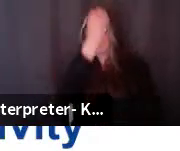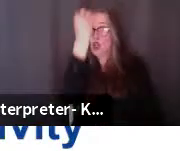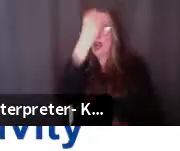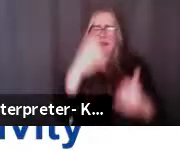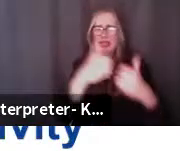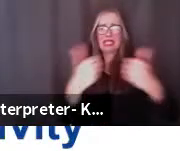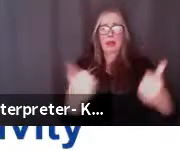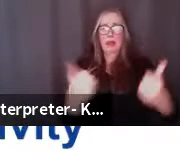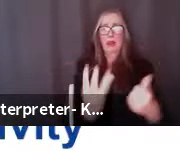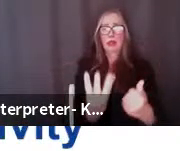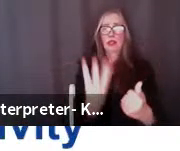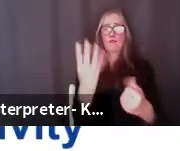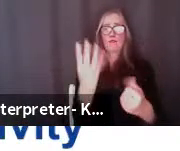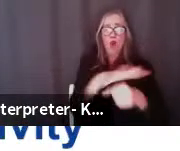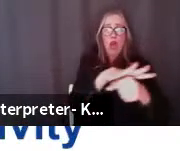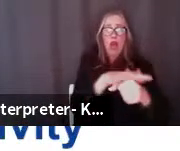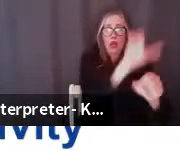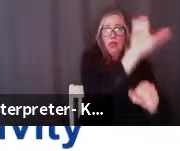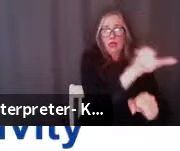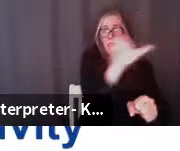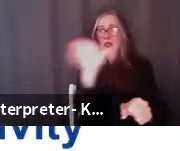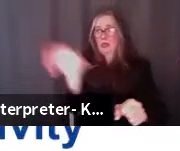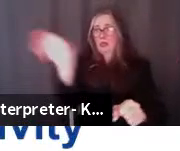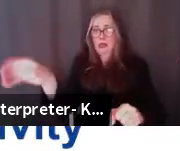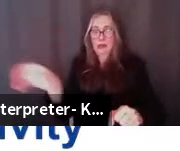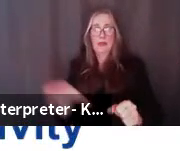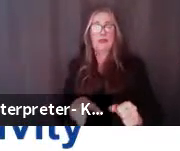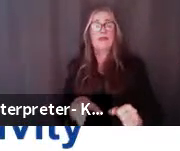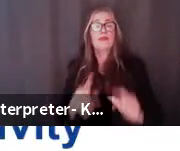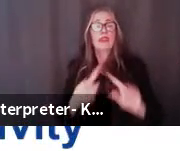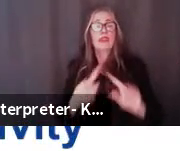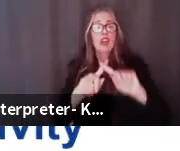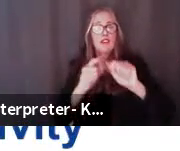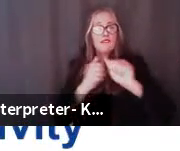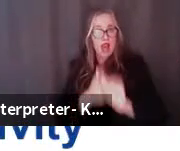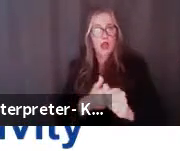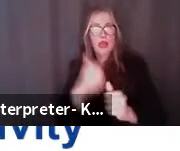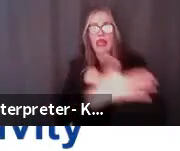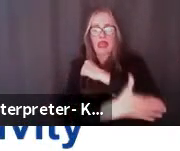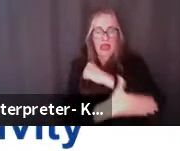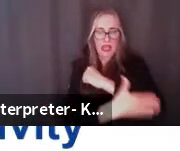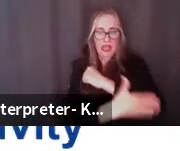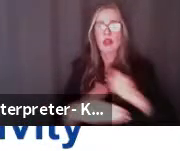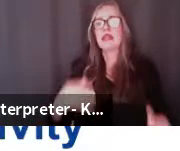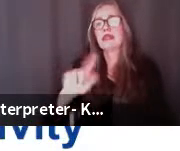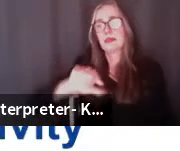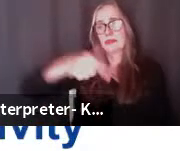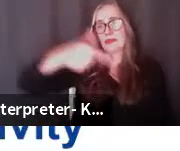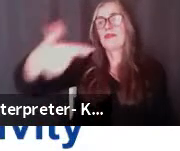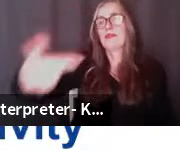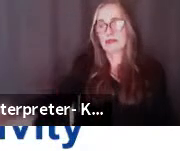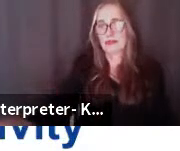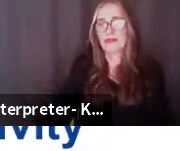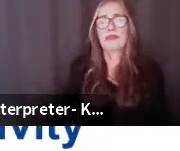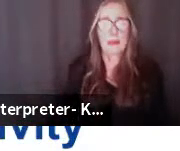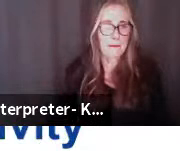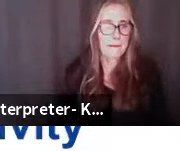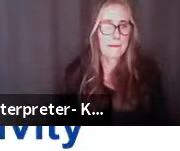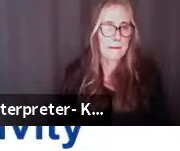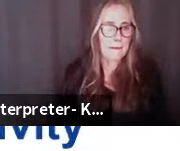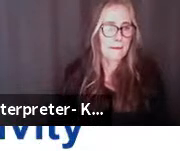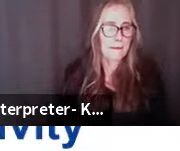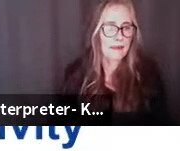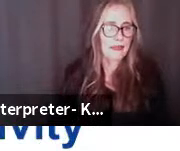countries into these regions being listed as well um and so we also consulted with a wide variety of historians on our